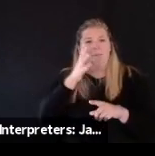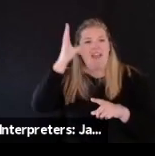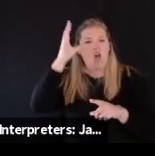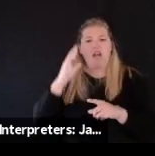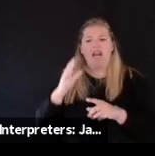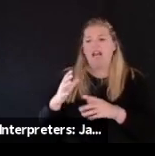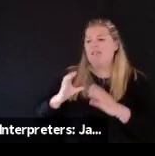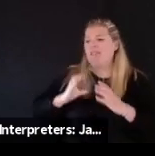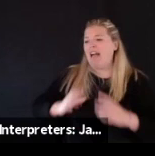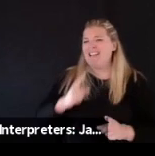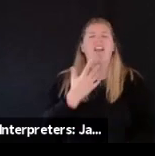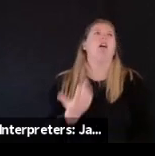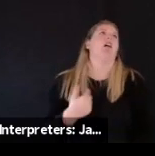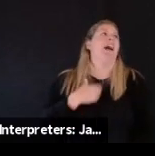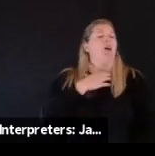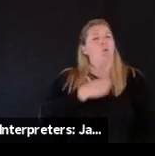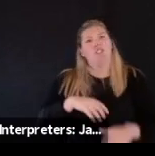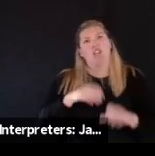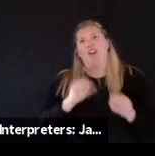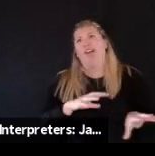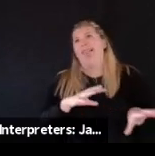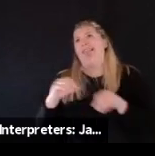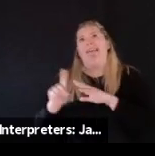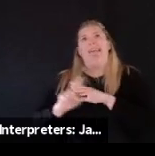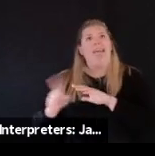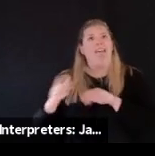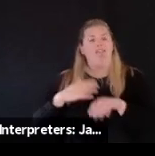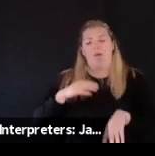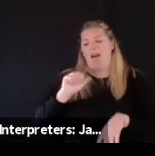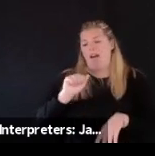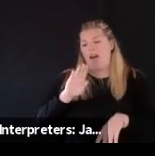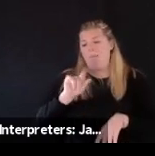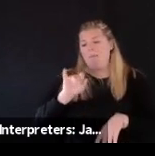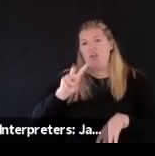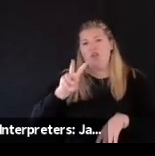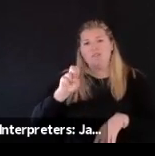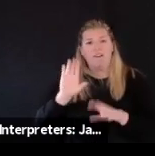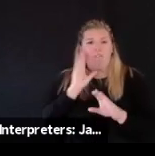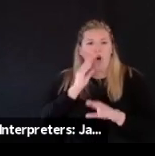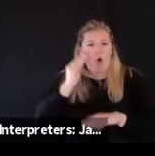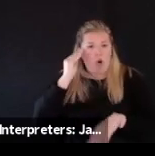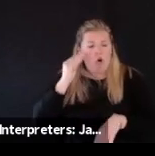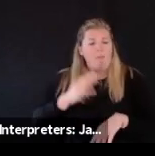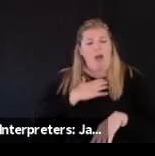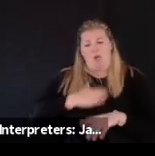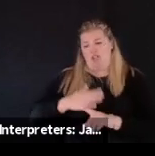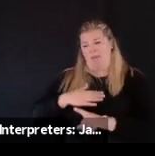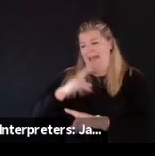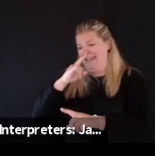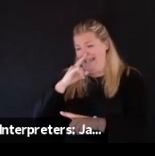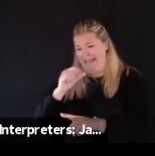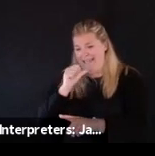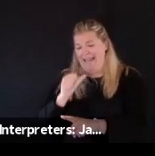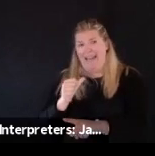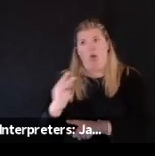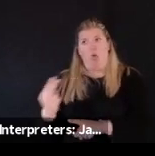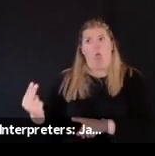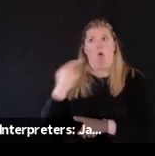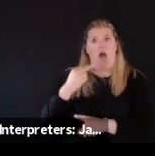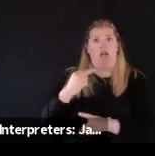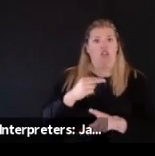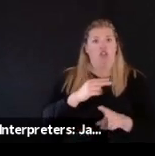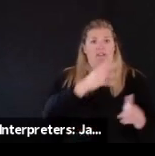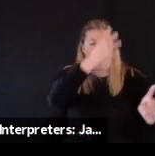abusive homes. They wish that they hadn't witnessed the abuse or that their children hadn't watched the father strike them or the mother hit